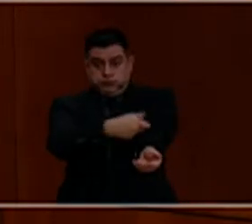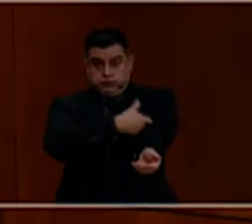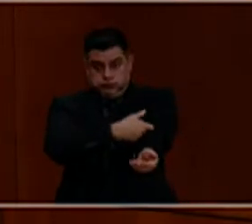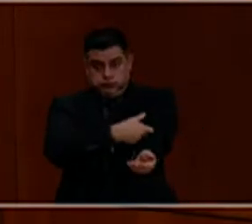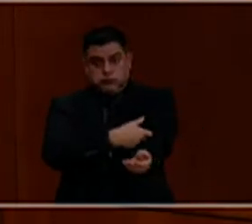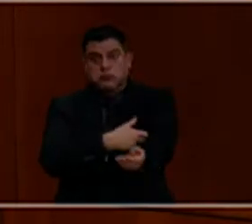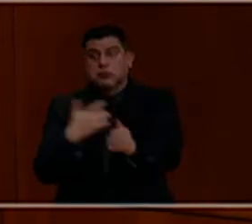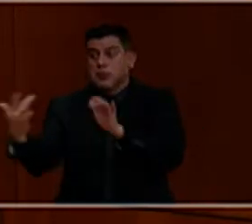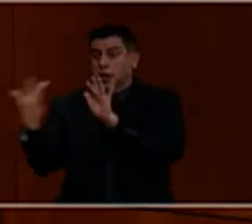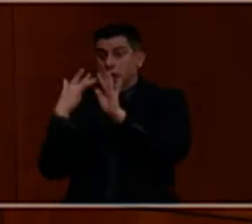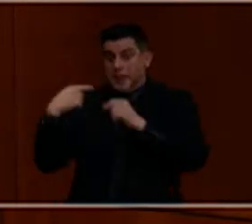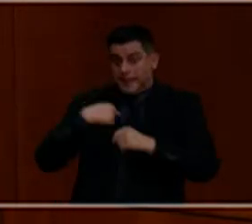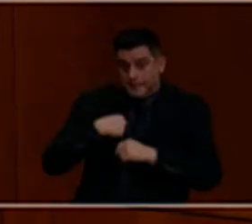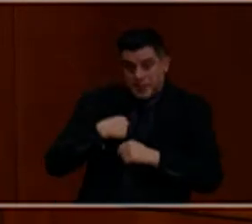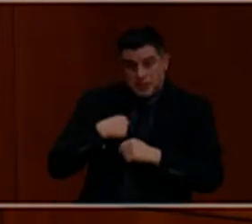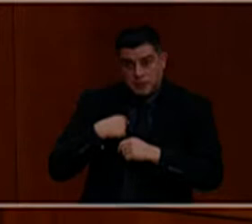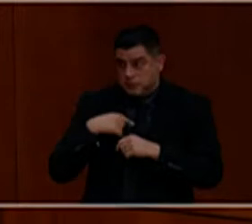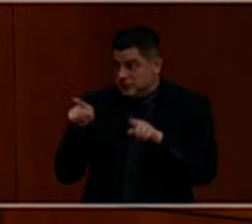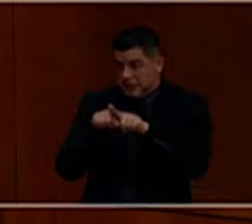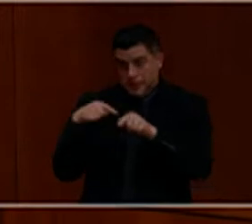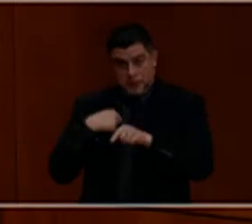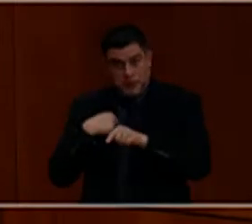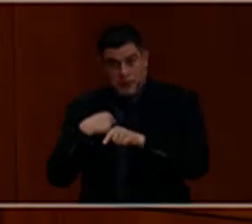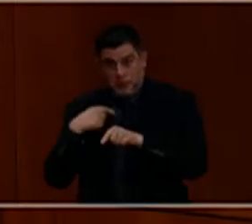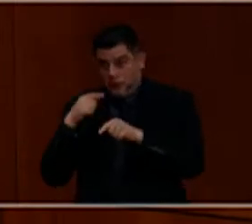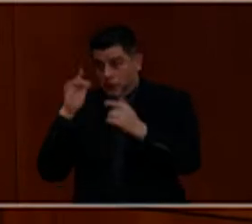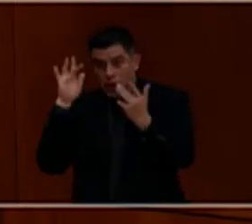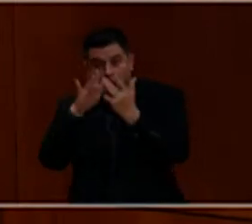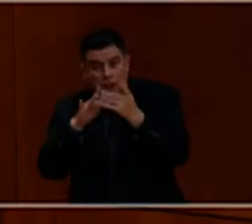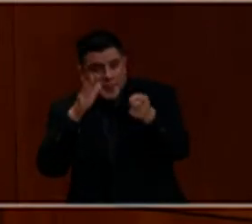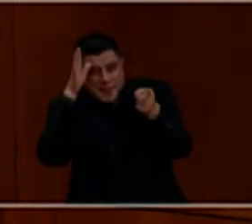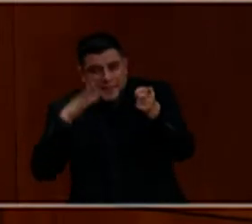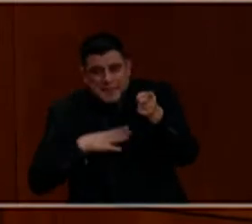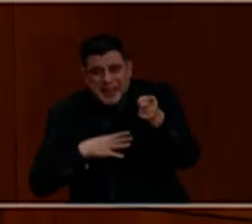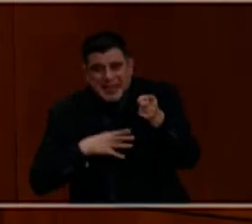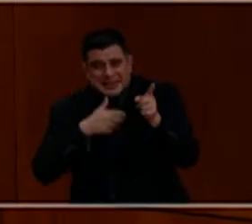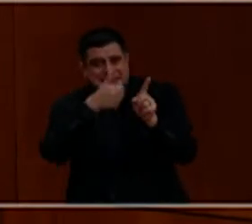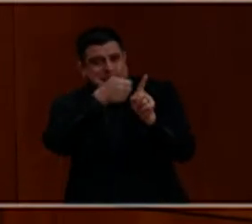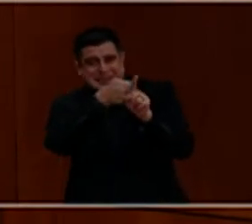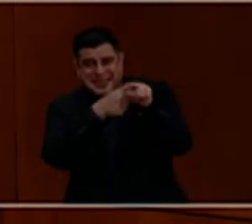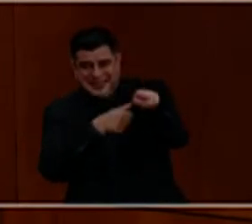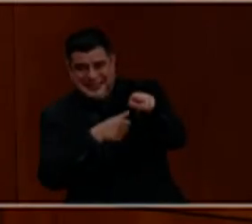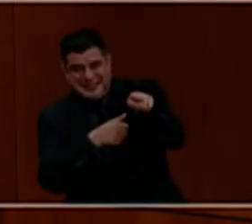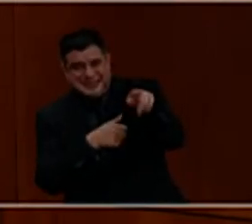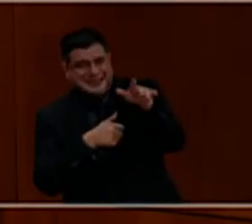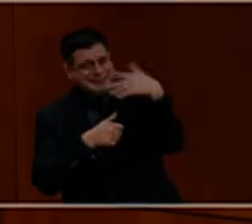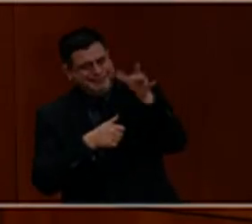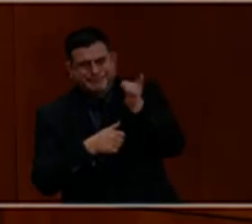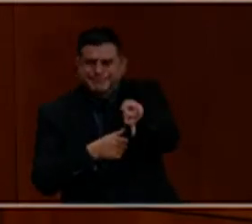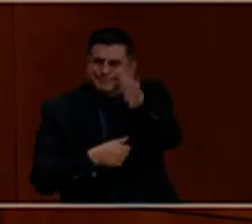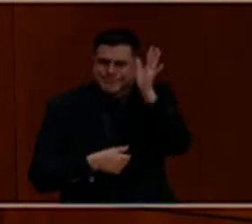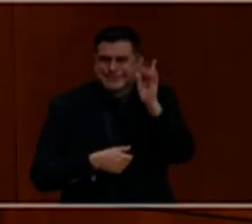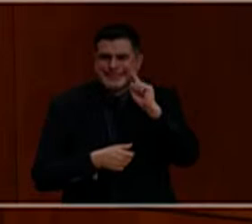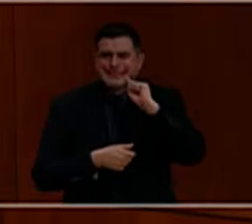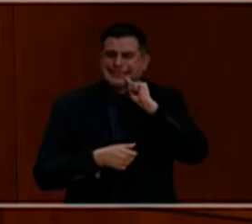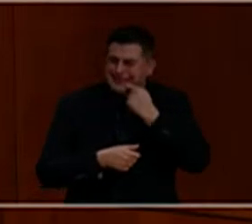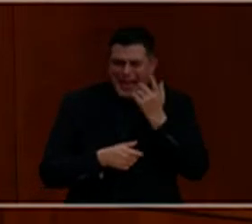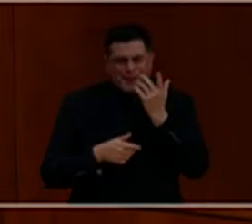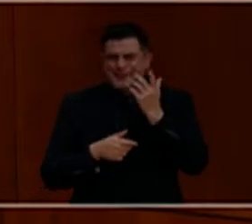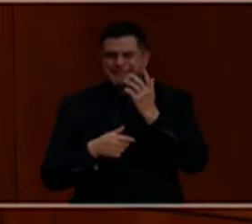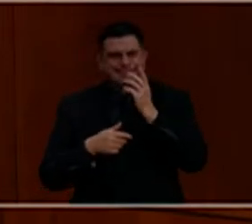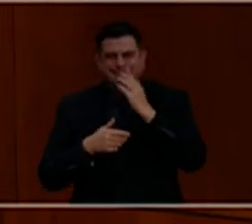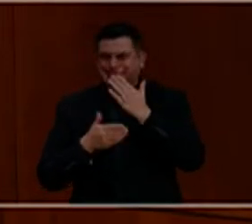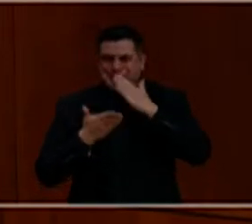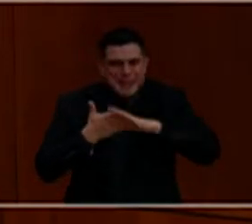Pensacola that was in ICU on a ventilator that I was a match for. And so, of course, without hesitation,